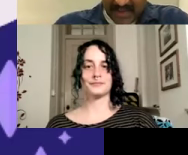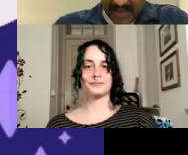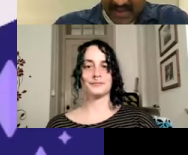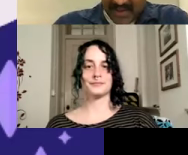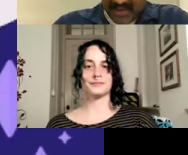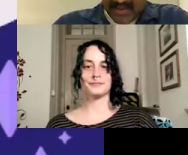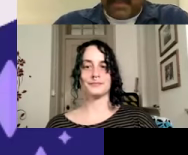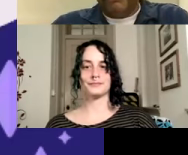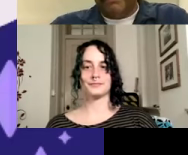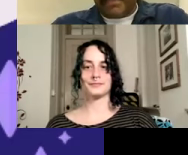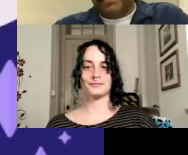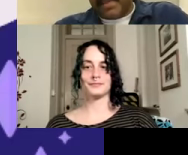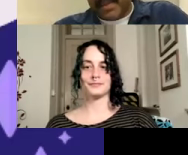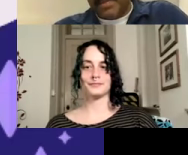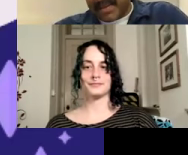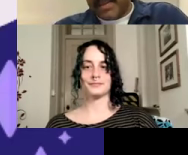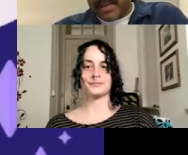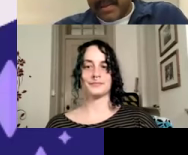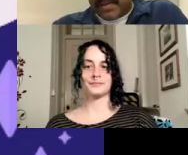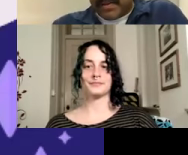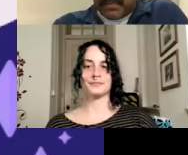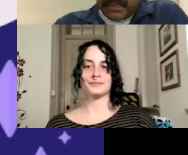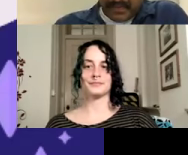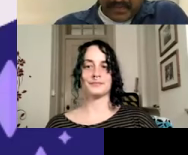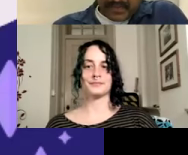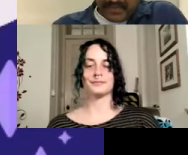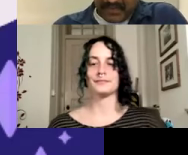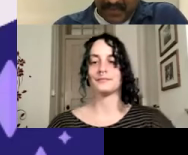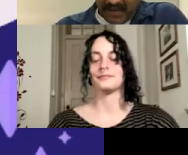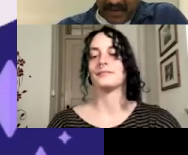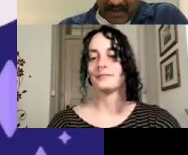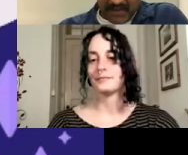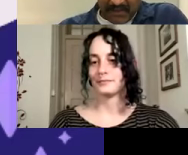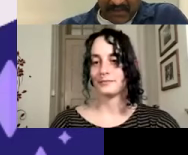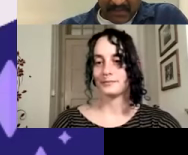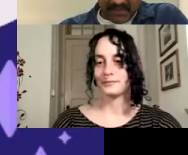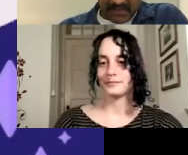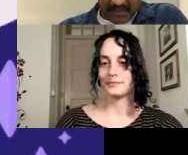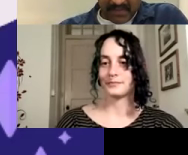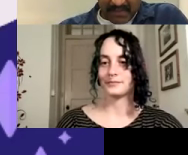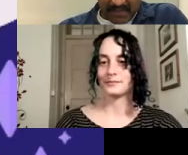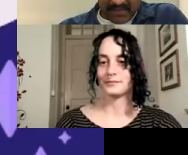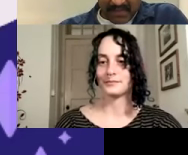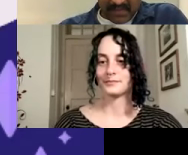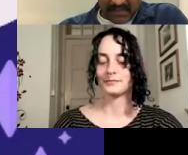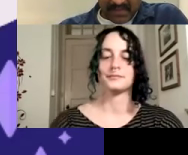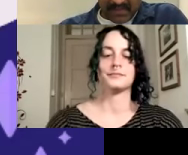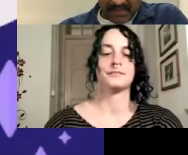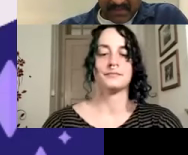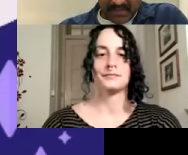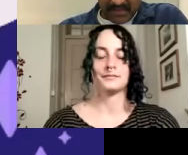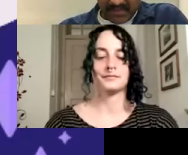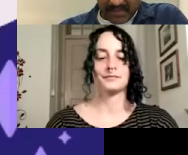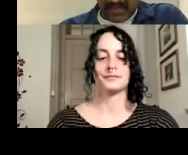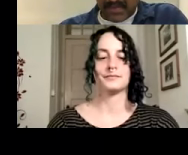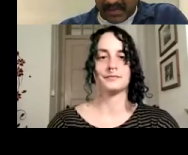how scary that is. That's what I think I remember the most. But there's lots of things that we can at least try to do in like a sleep hygiene